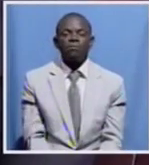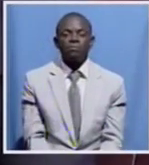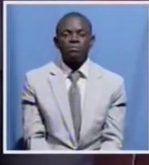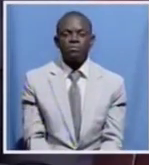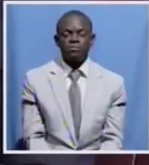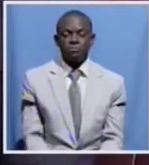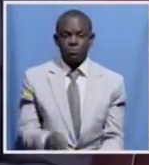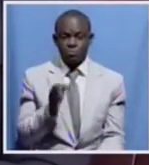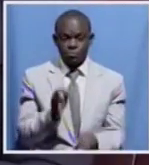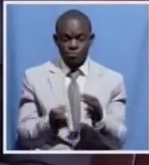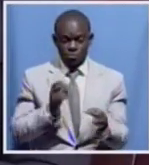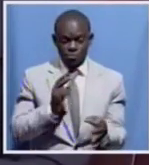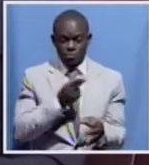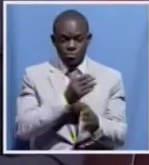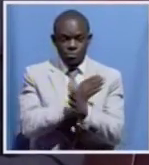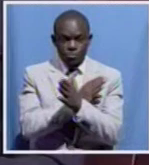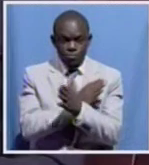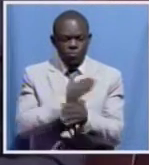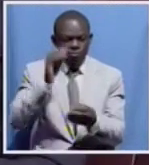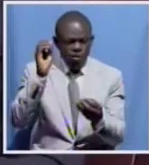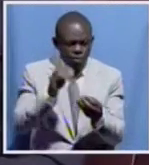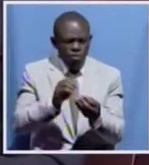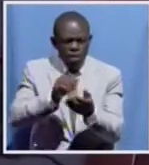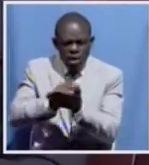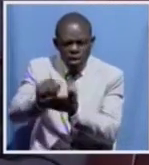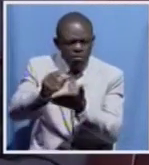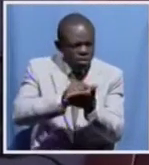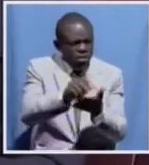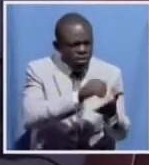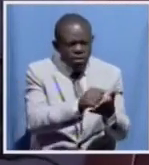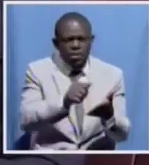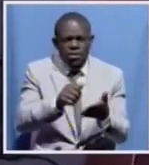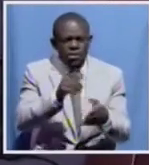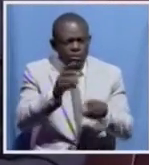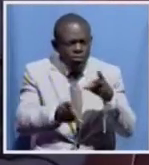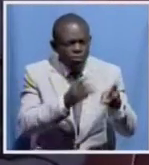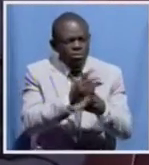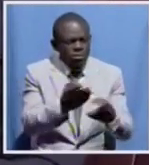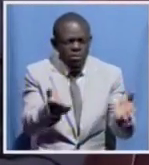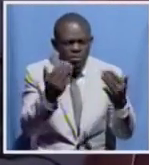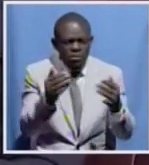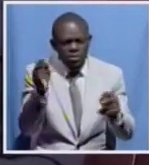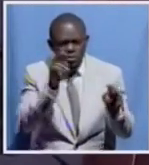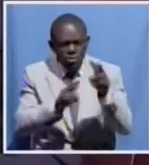are, because we have, I know that in Germany consistently we have been